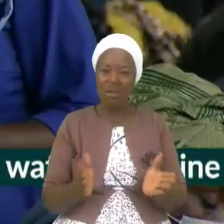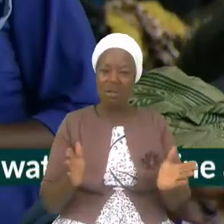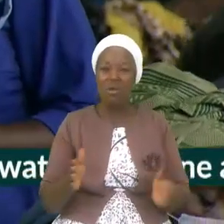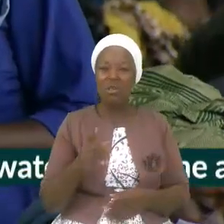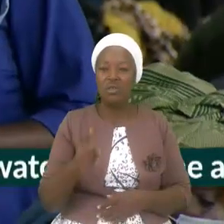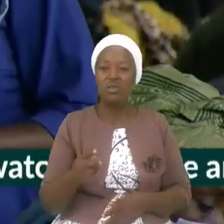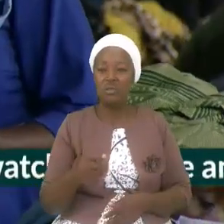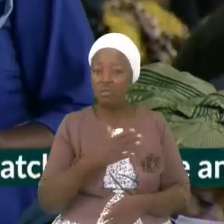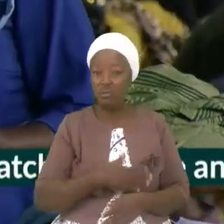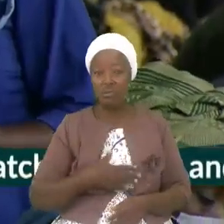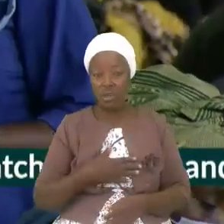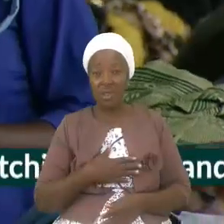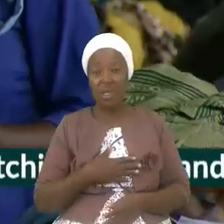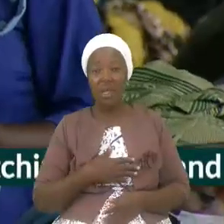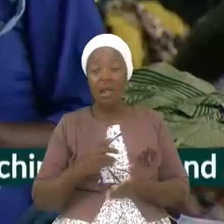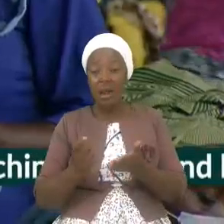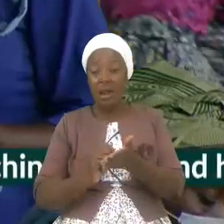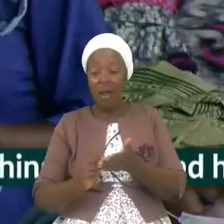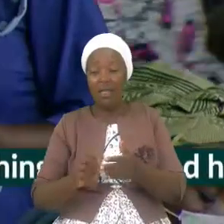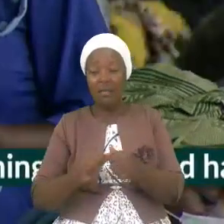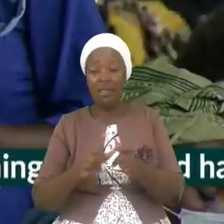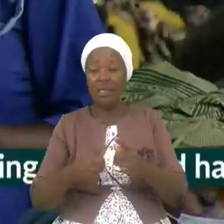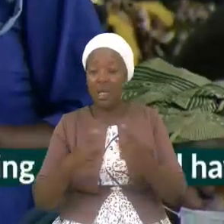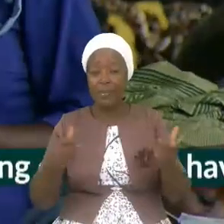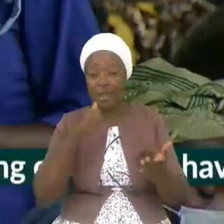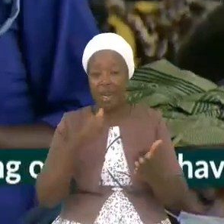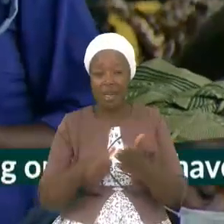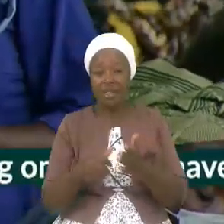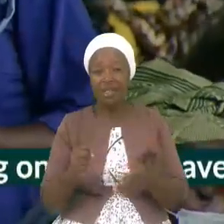And the phone numbers, make sure 11 digits.